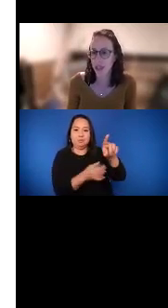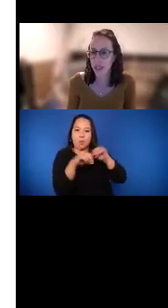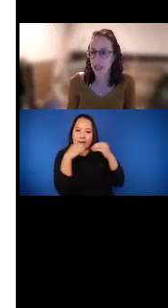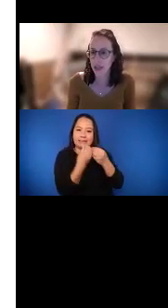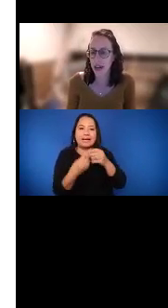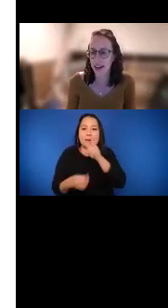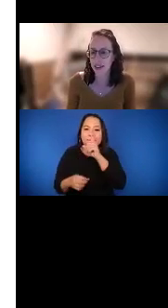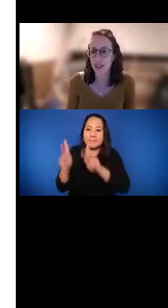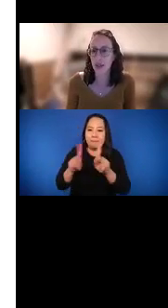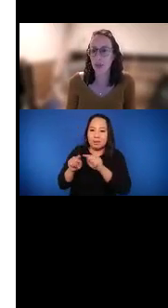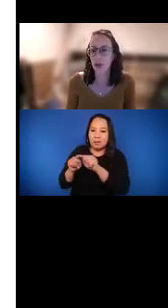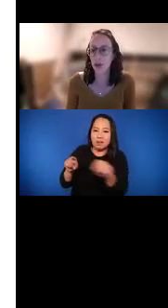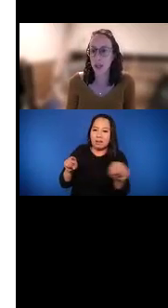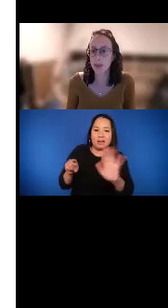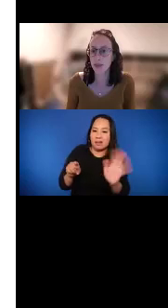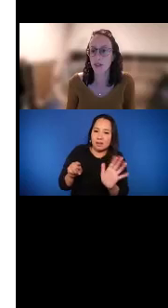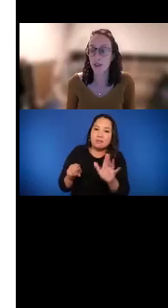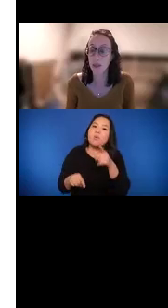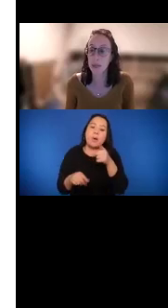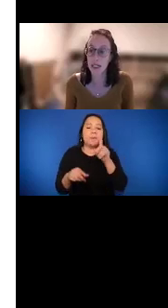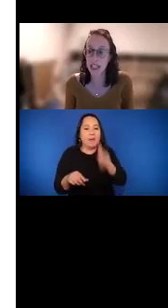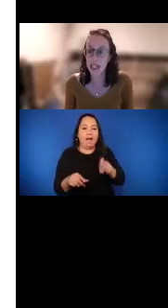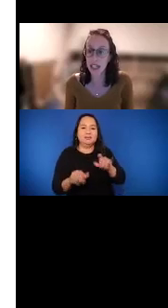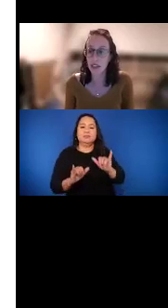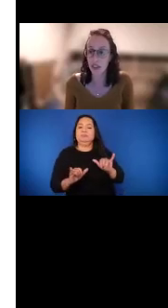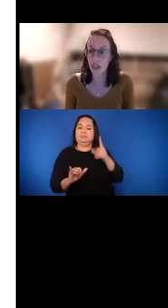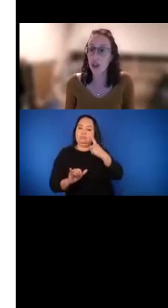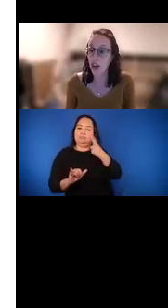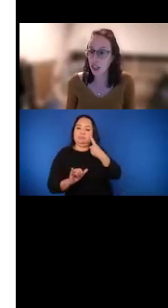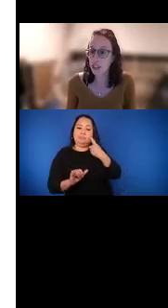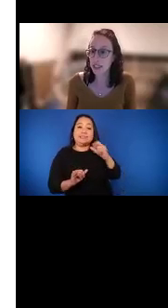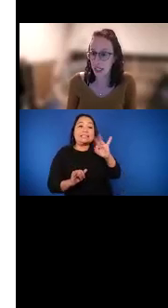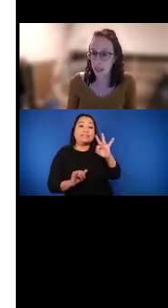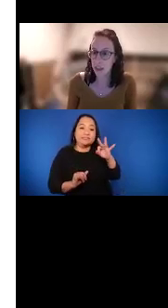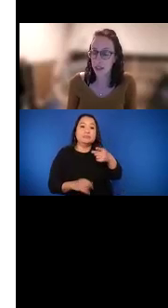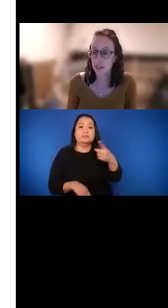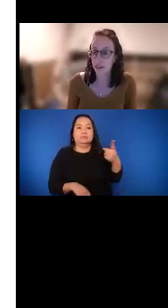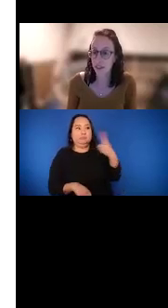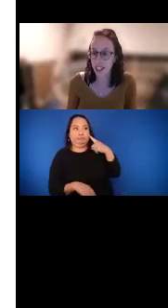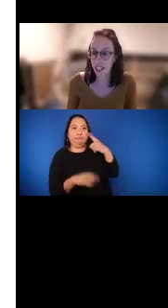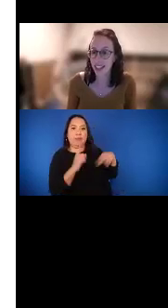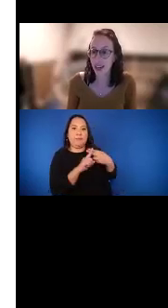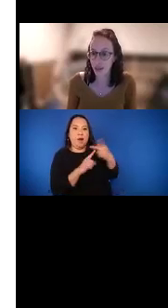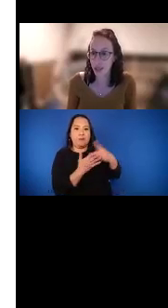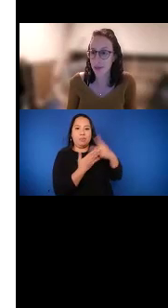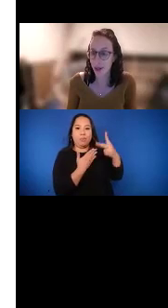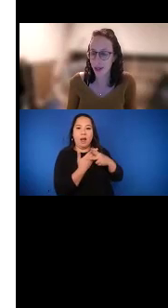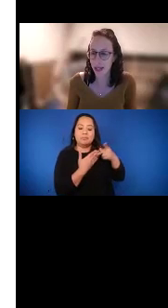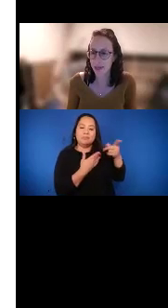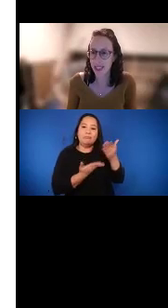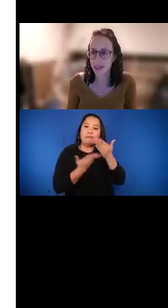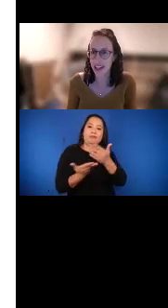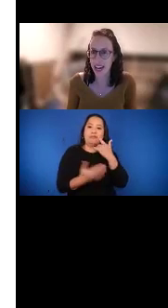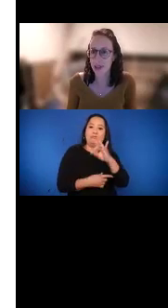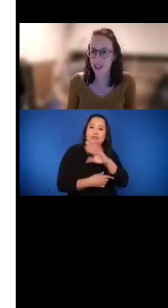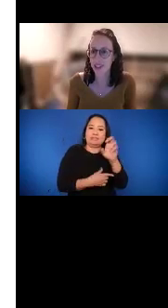when you hear about programs for free money. There are some free government